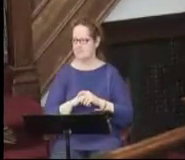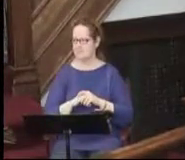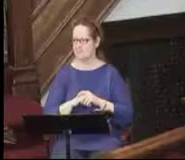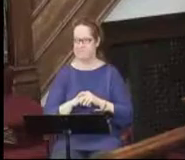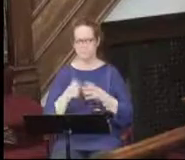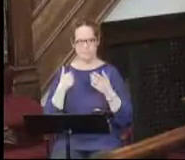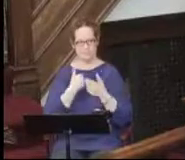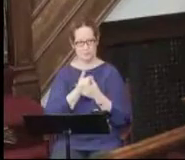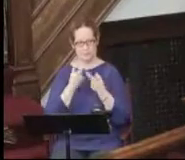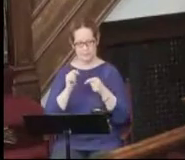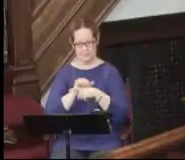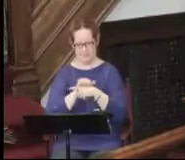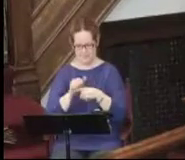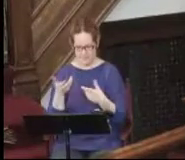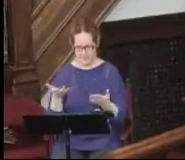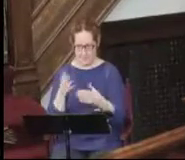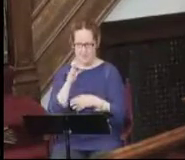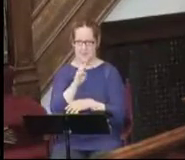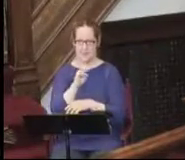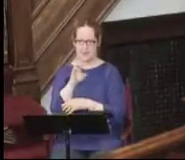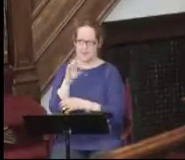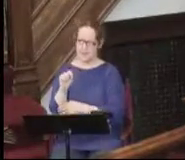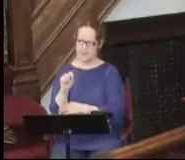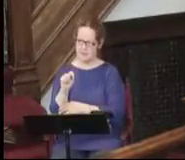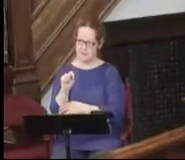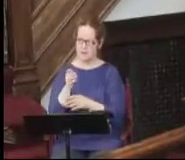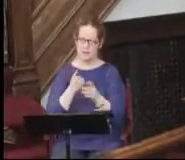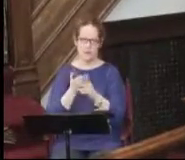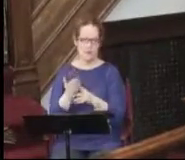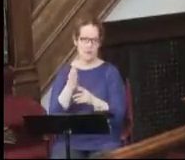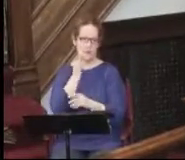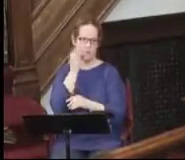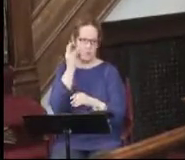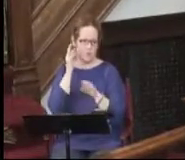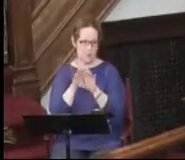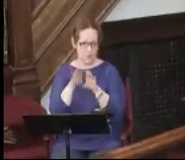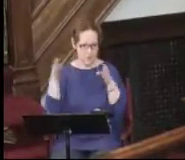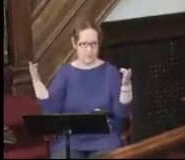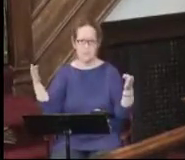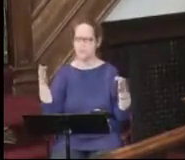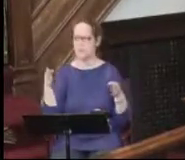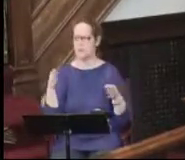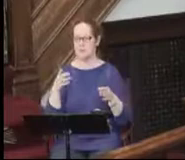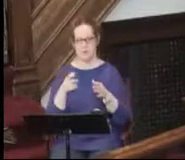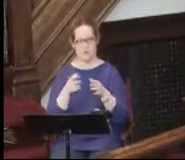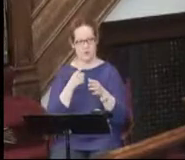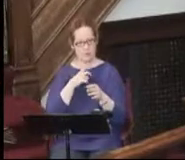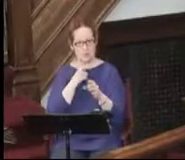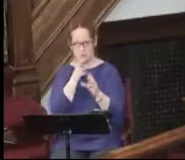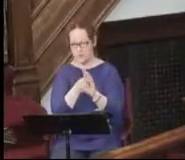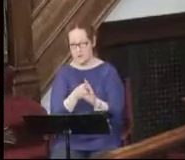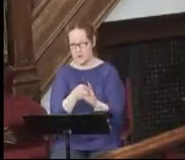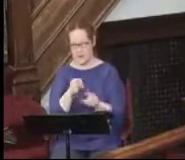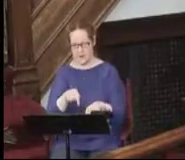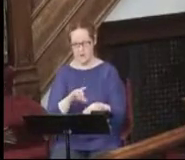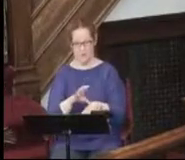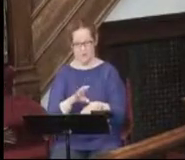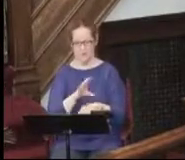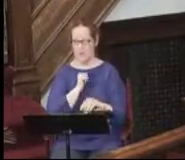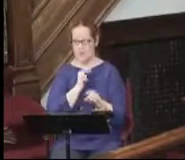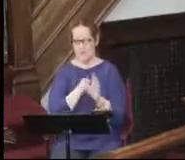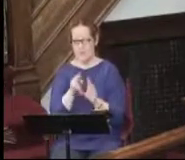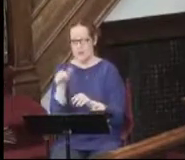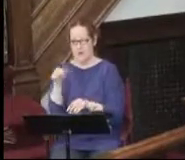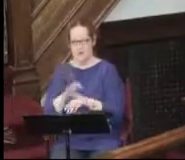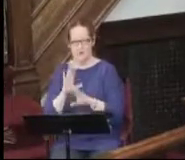We try to practice that here at MCC Toronto through an open communion. We do not require that you're a member of this church or any church.